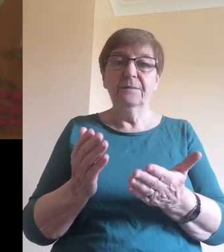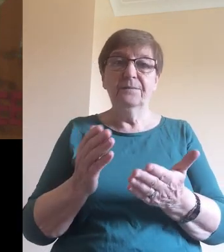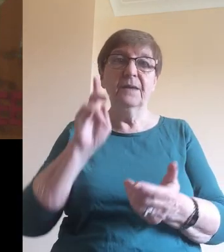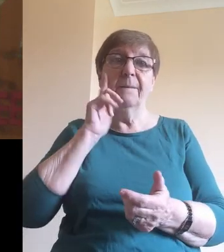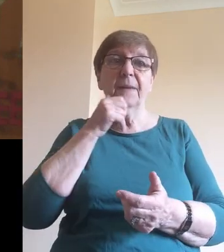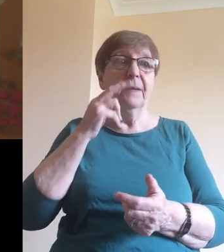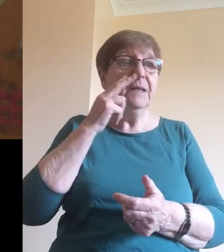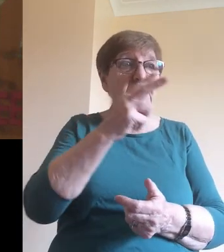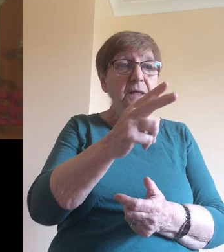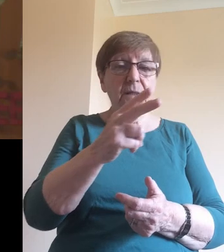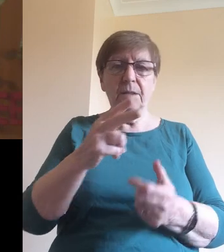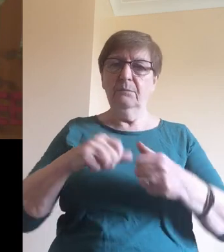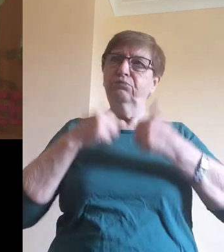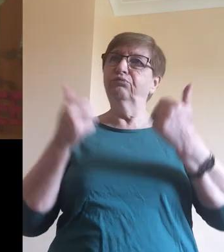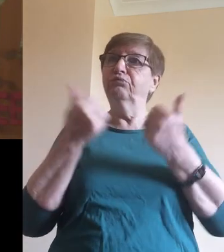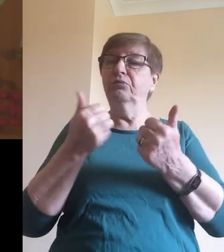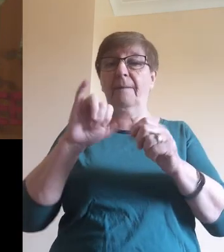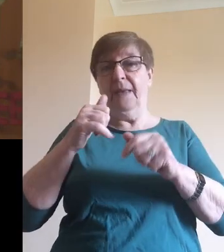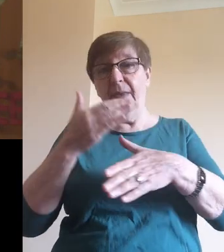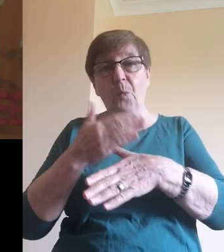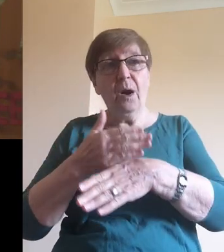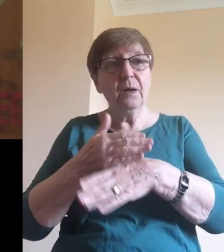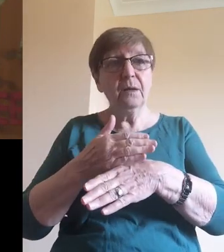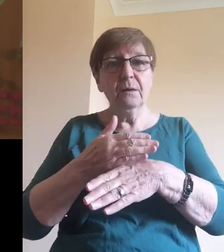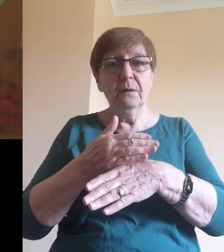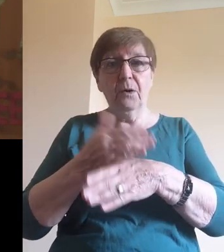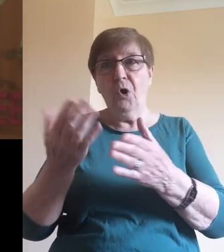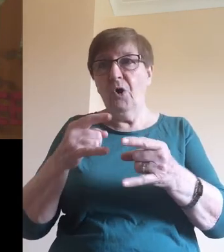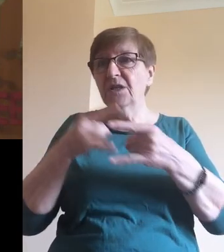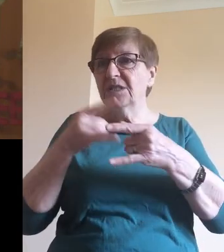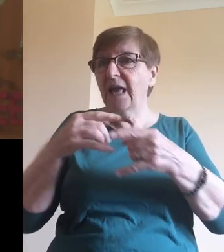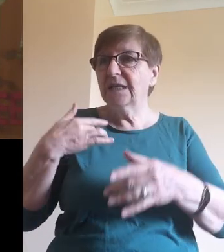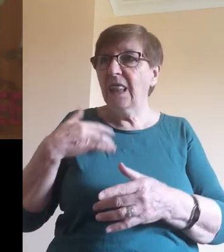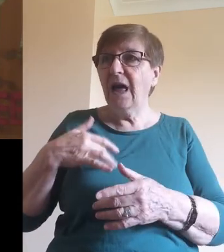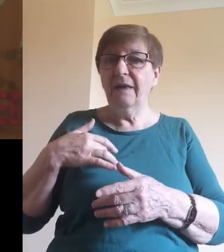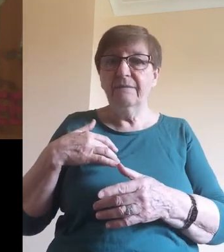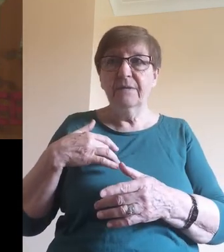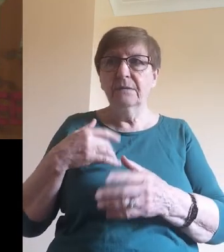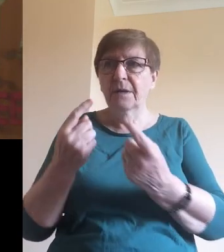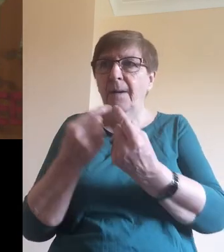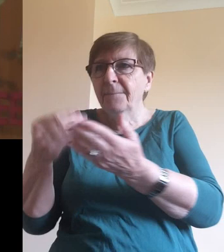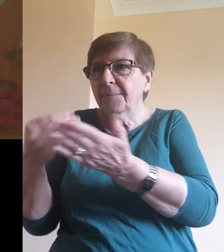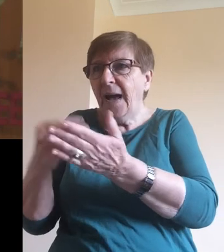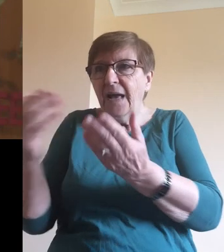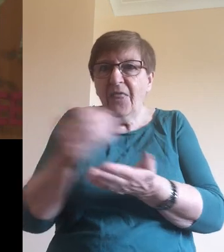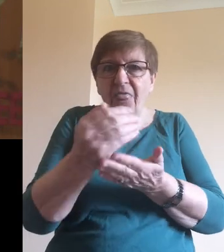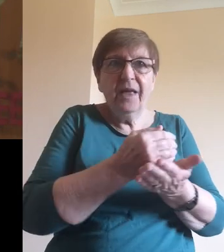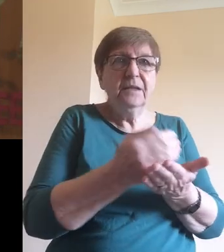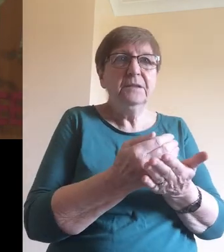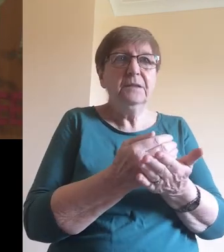People seek fulfillment in a career, or their sex life, their possessions, their